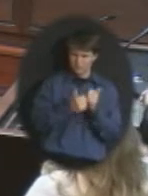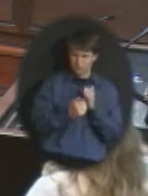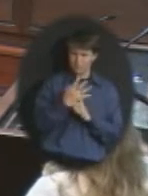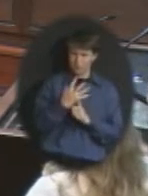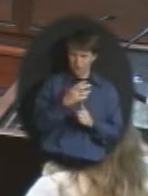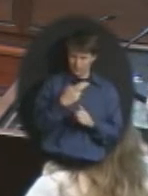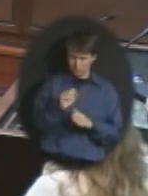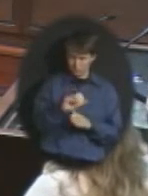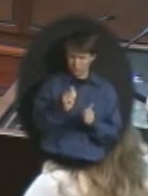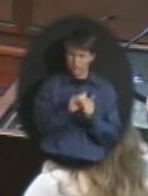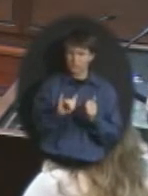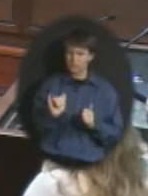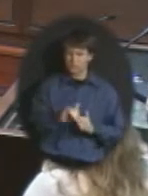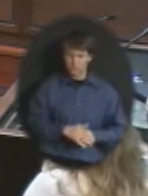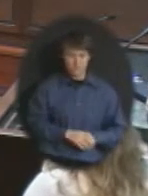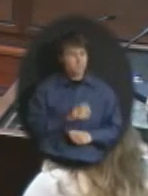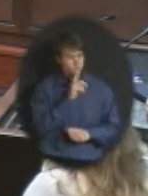number.